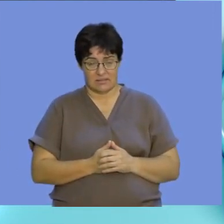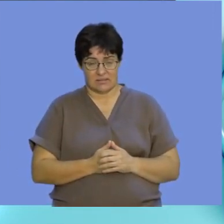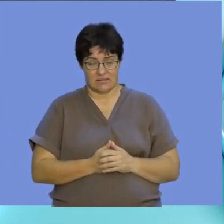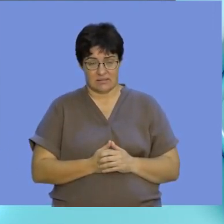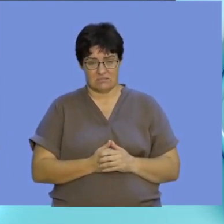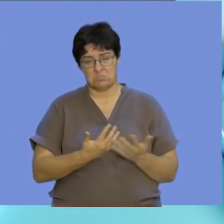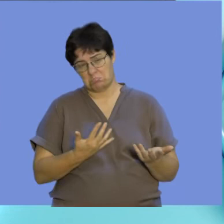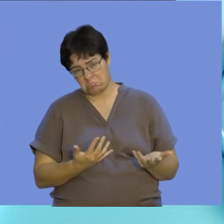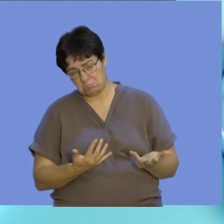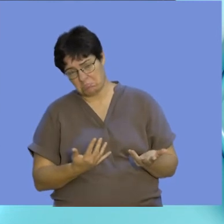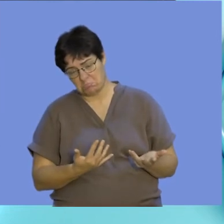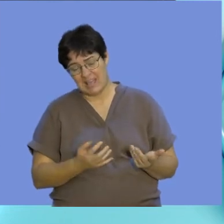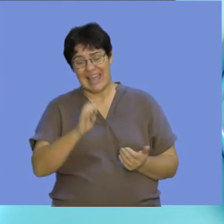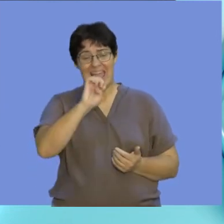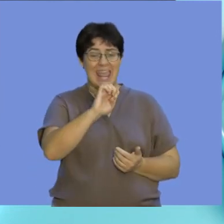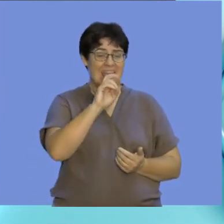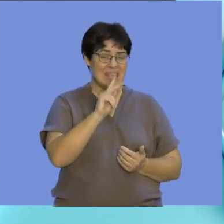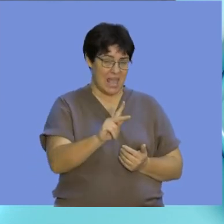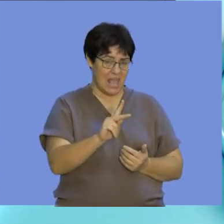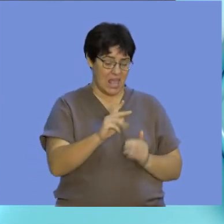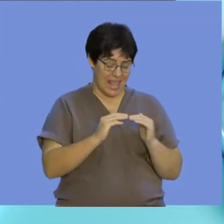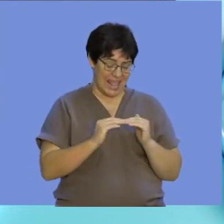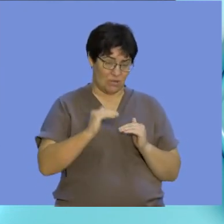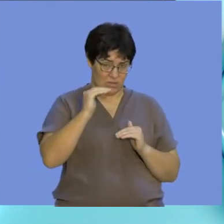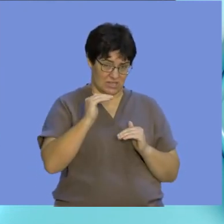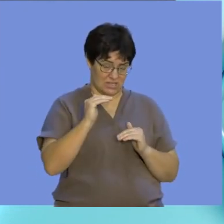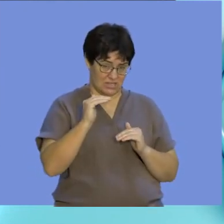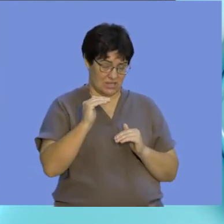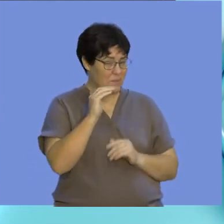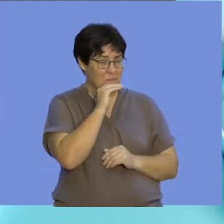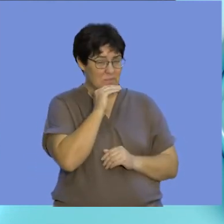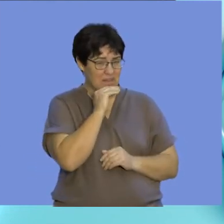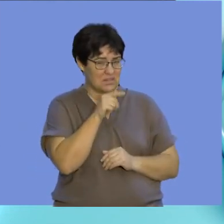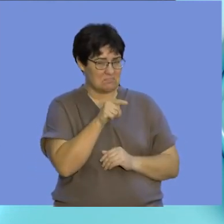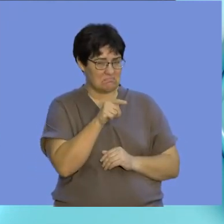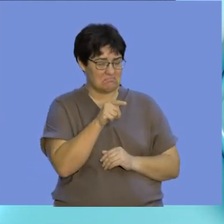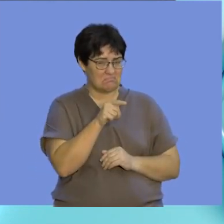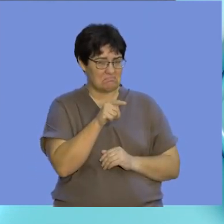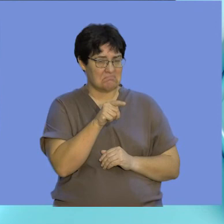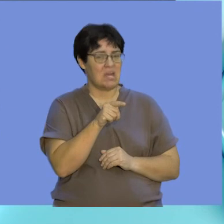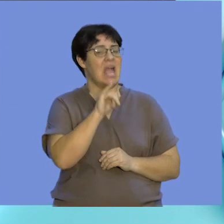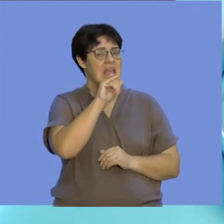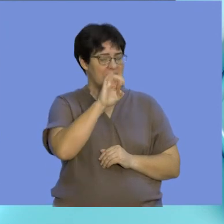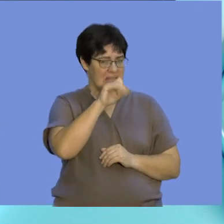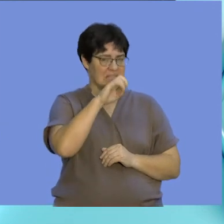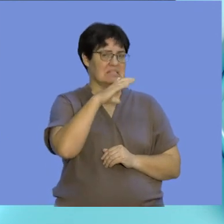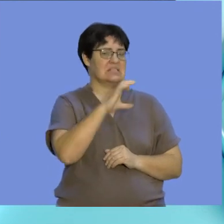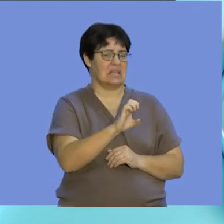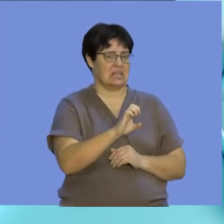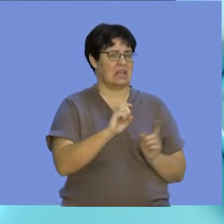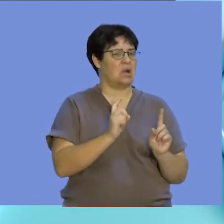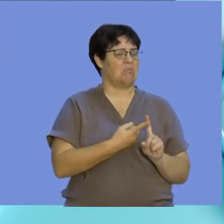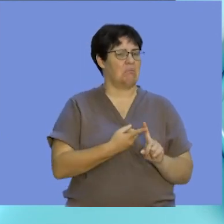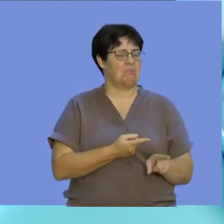if the kinetic energy increases, it's definitely an inelastic collision. But for